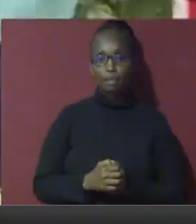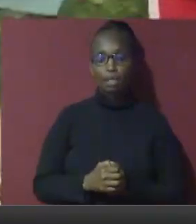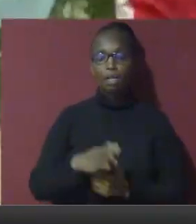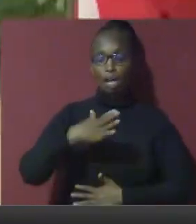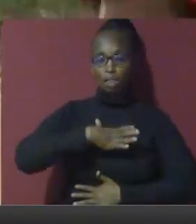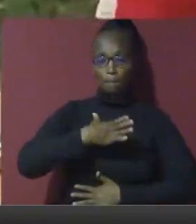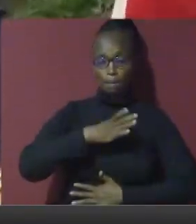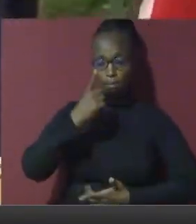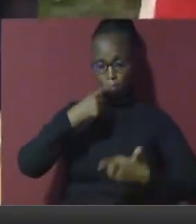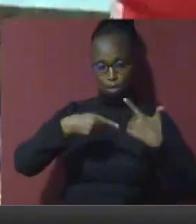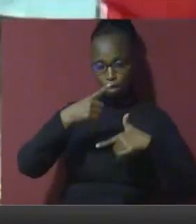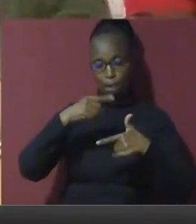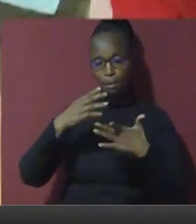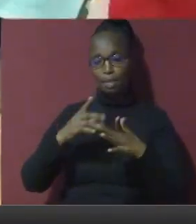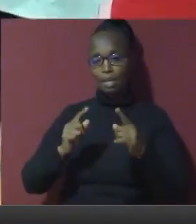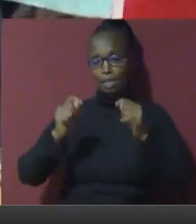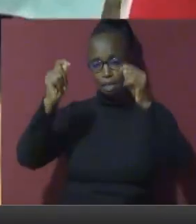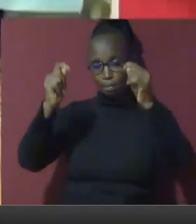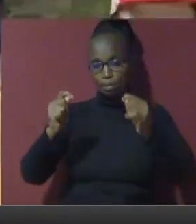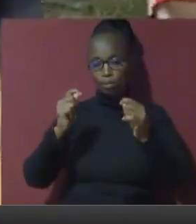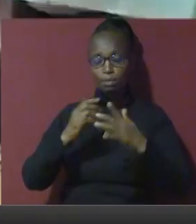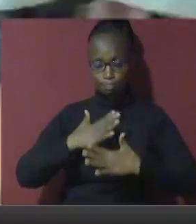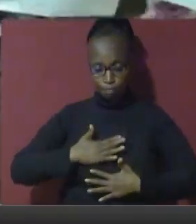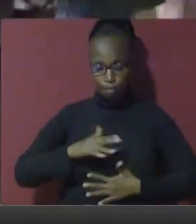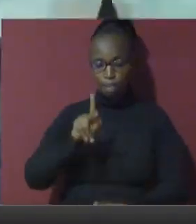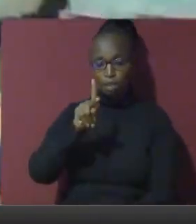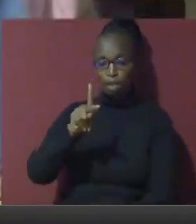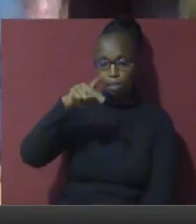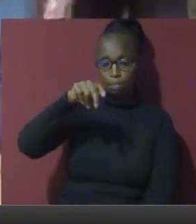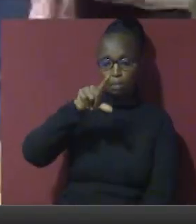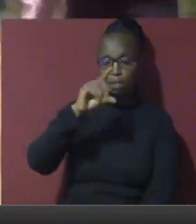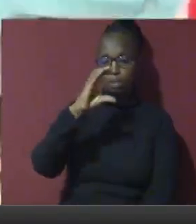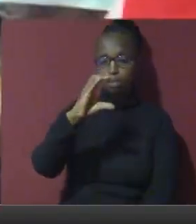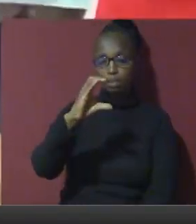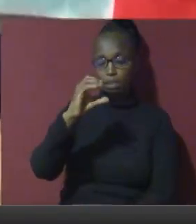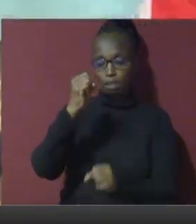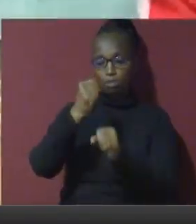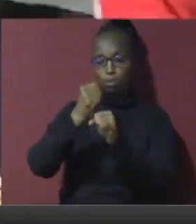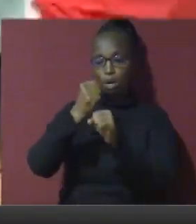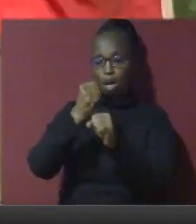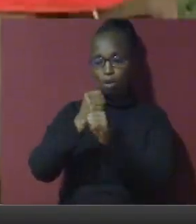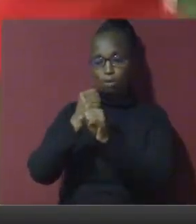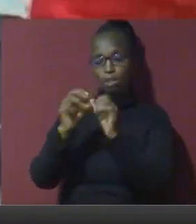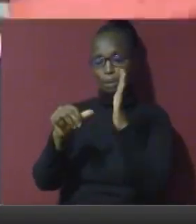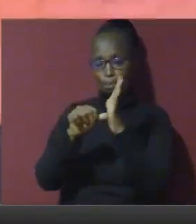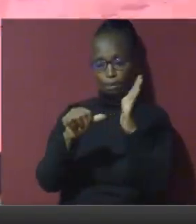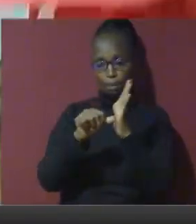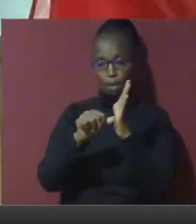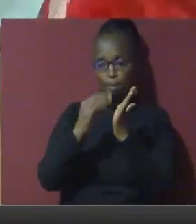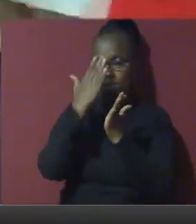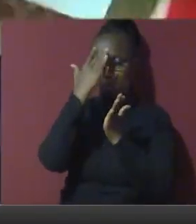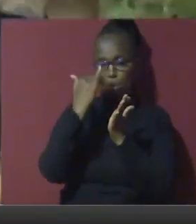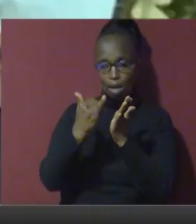Wakazi hao sasa wakijitokeza na kuandamana wakitaka kampuni ya umeme ya KPLC kushughulikia swala hilo, kwani